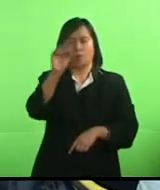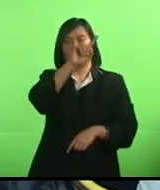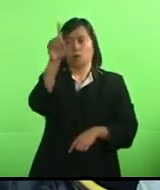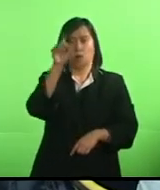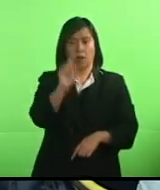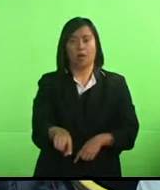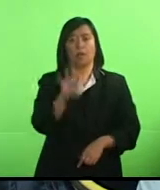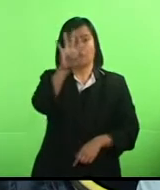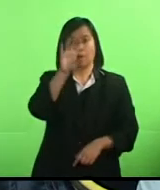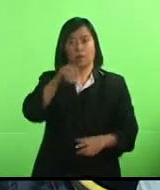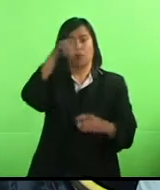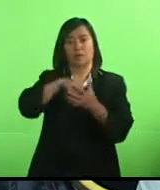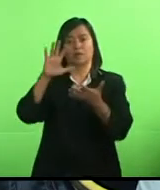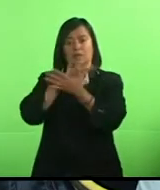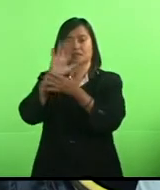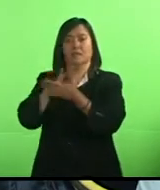40, 50, 60?